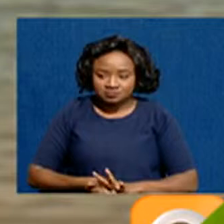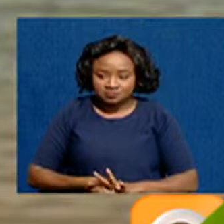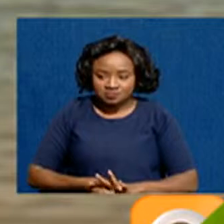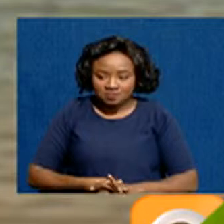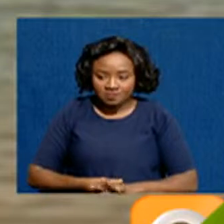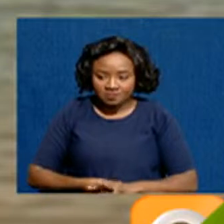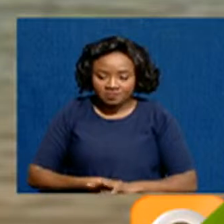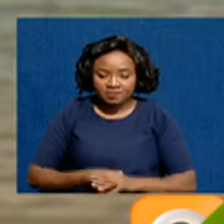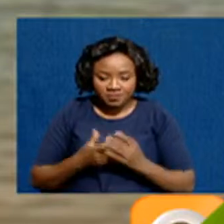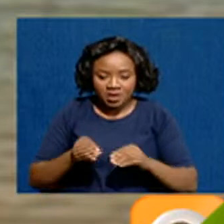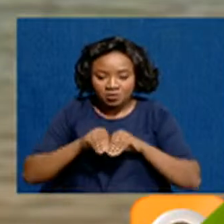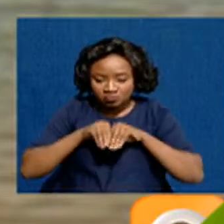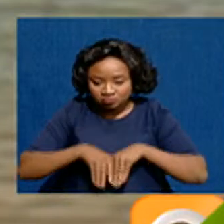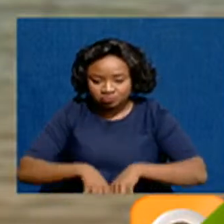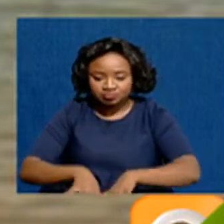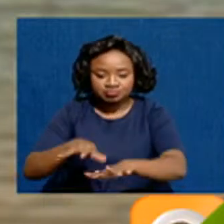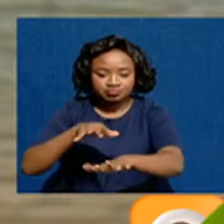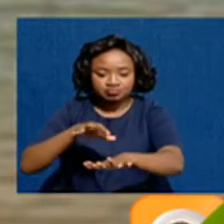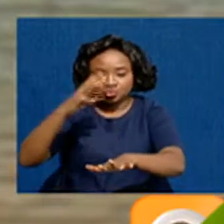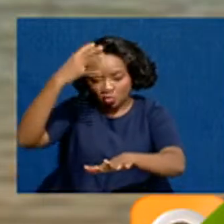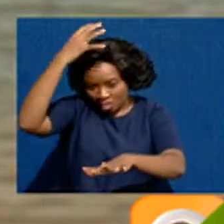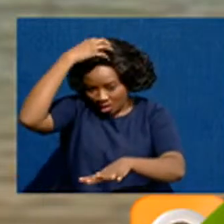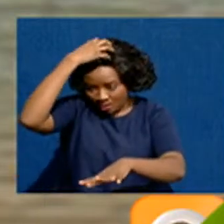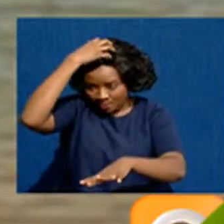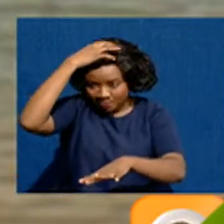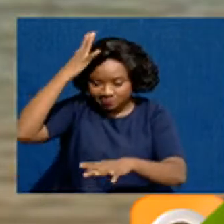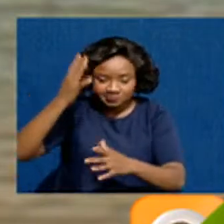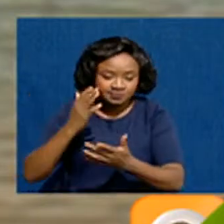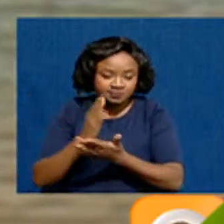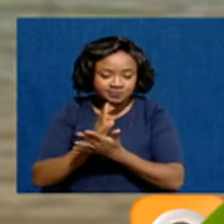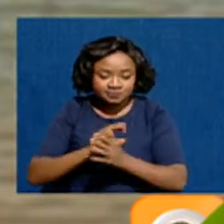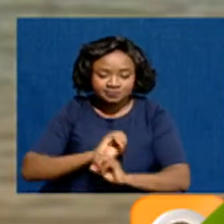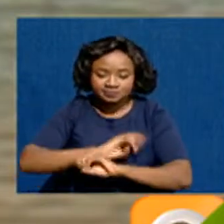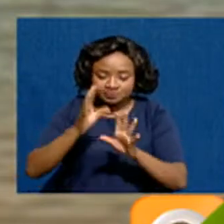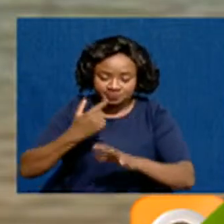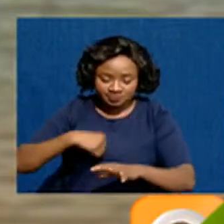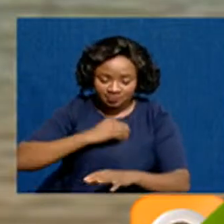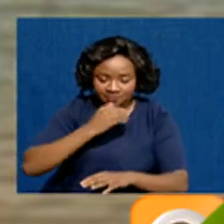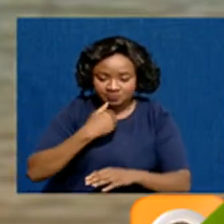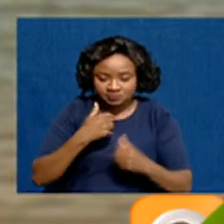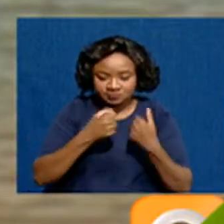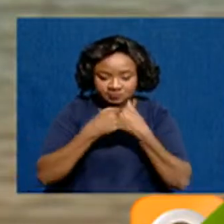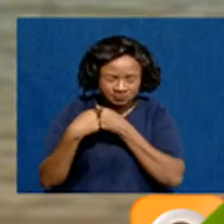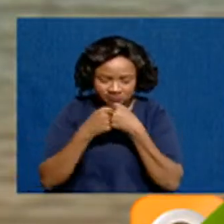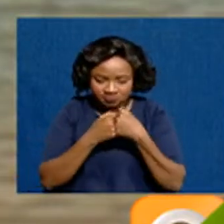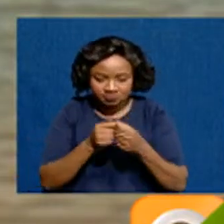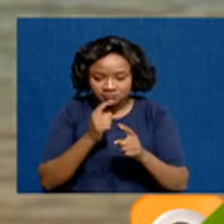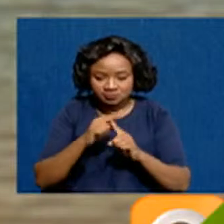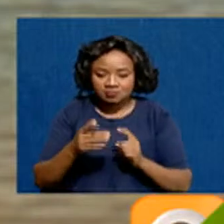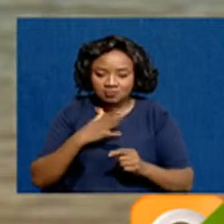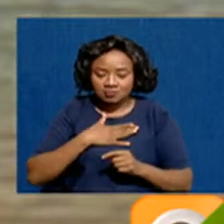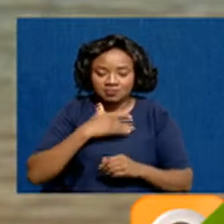what do you call Lamu. So we have a challenge, and as a result of this massive flooding, our infrastructure is